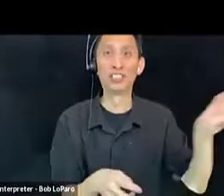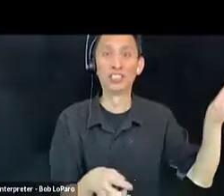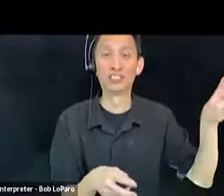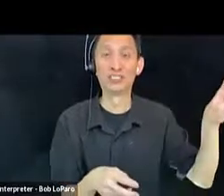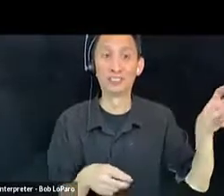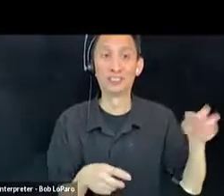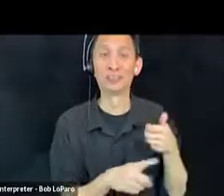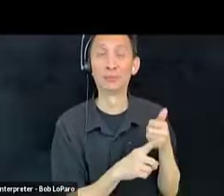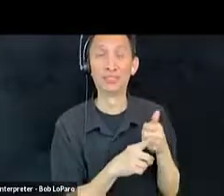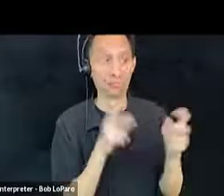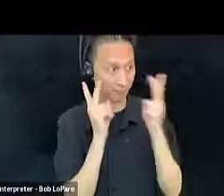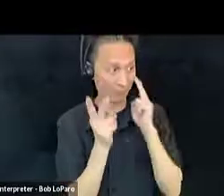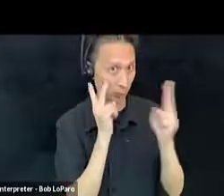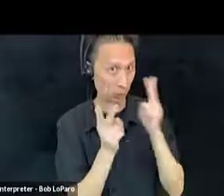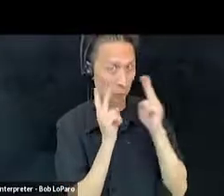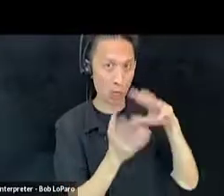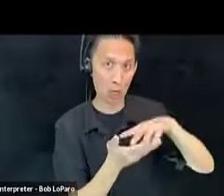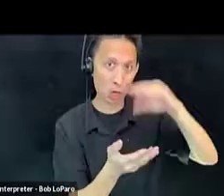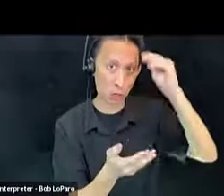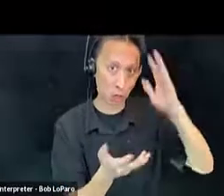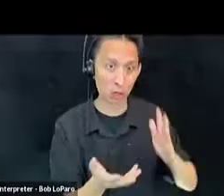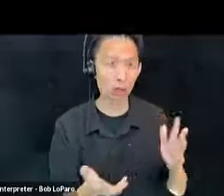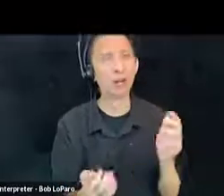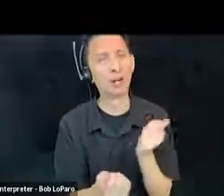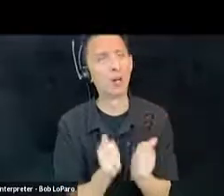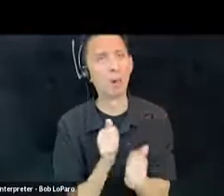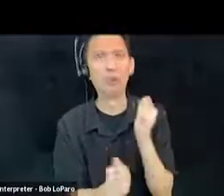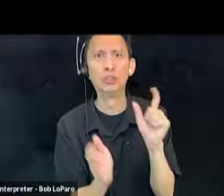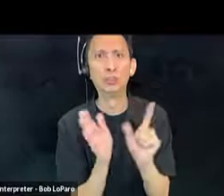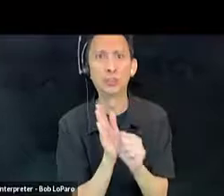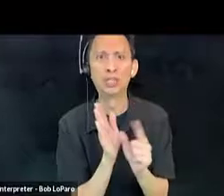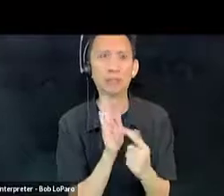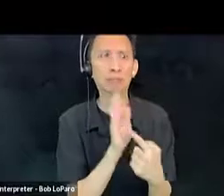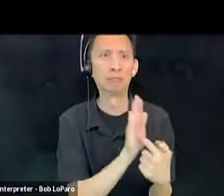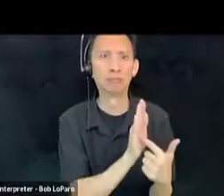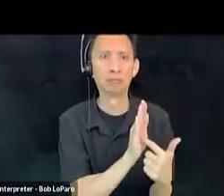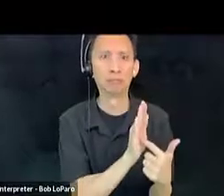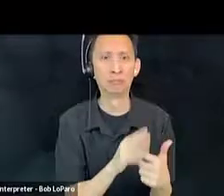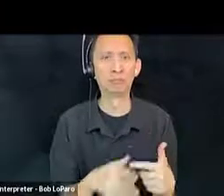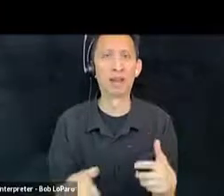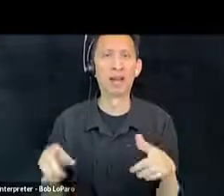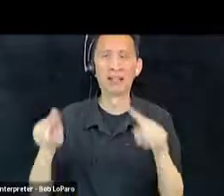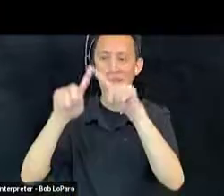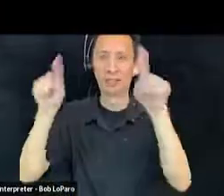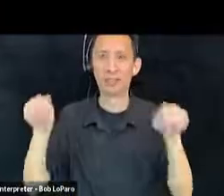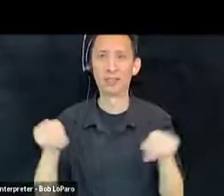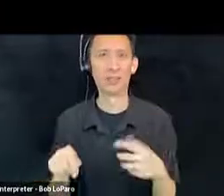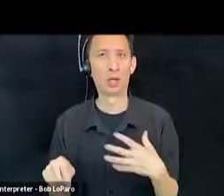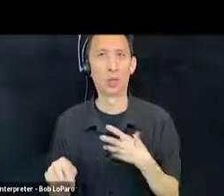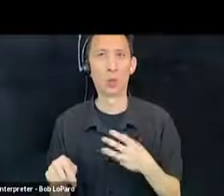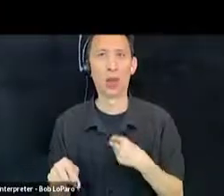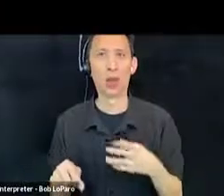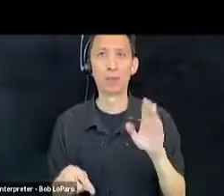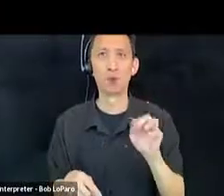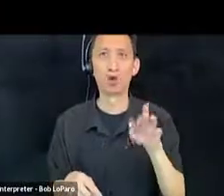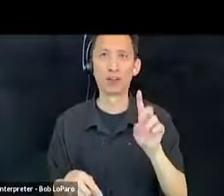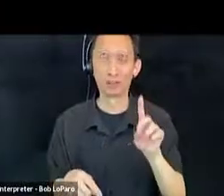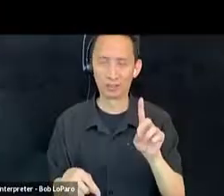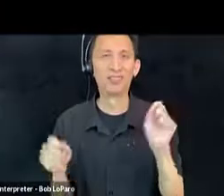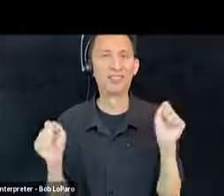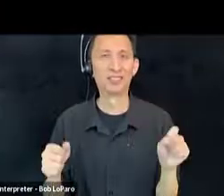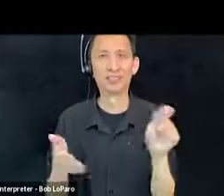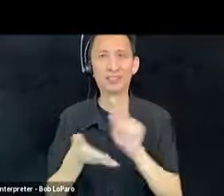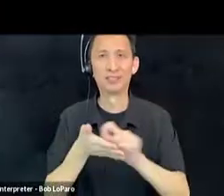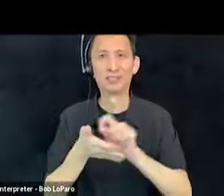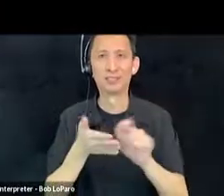learner, um, most of his things are presented in print. And you can see this is dry erase or something that they can wipe off. And he's able to check the boxes